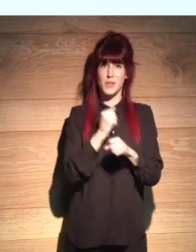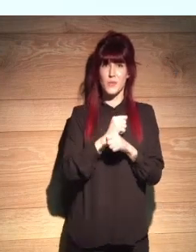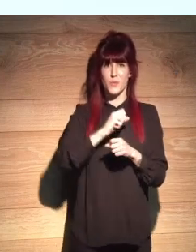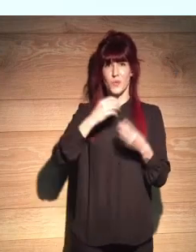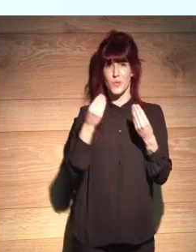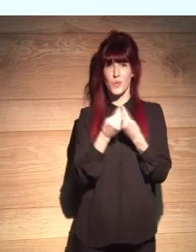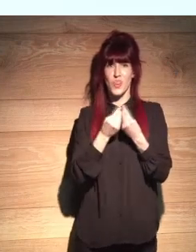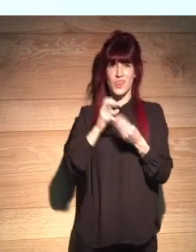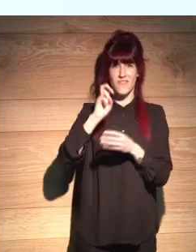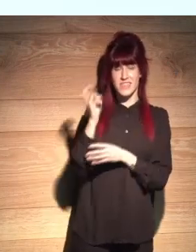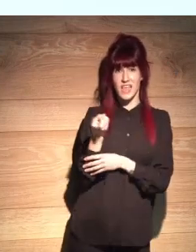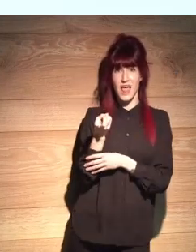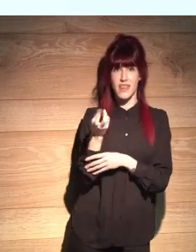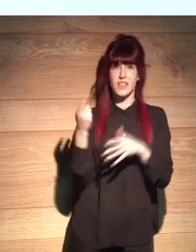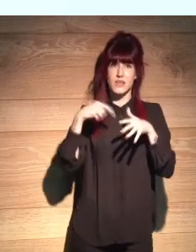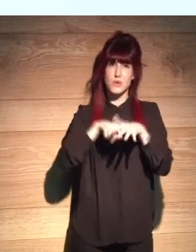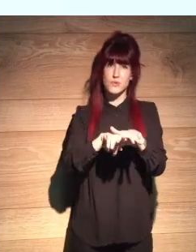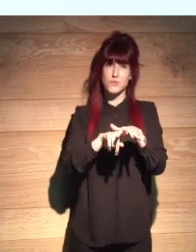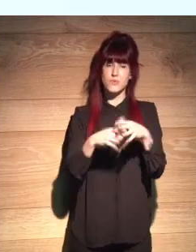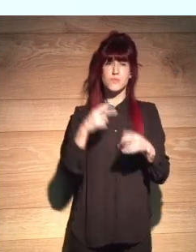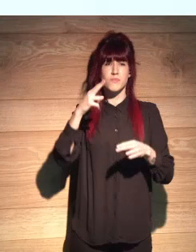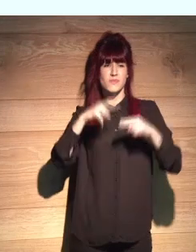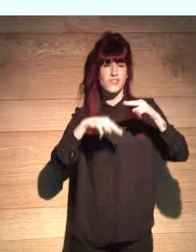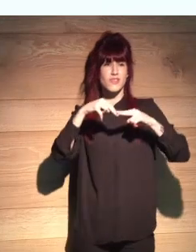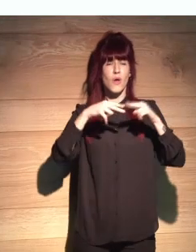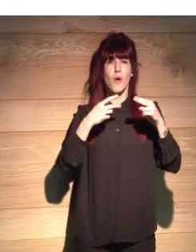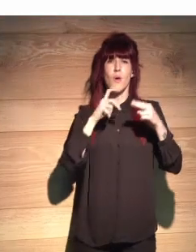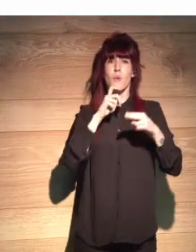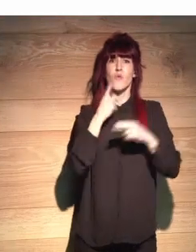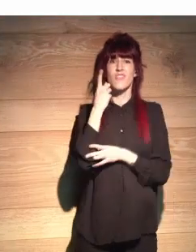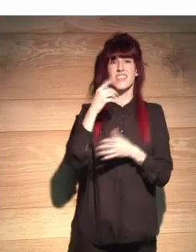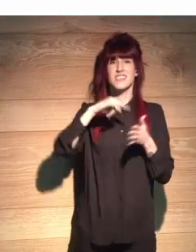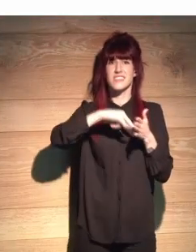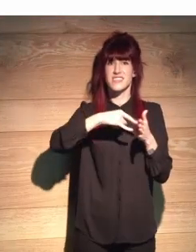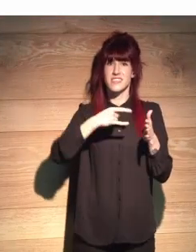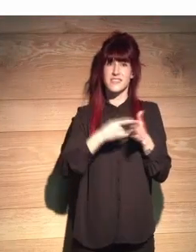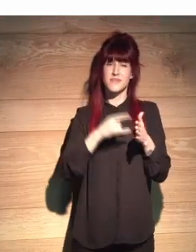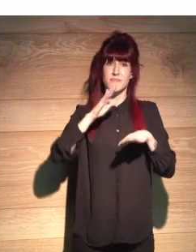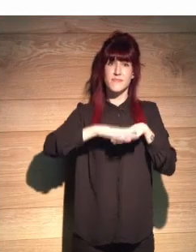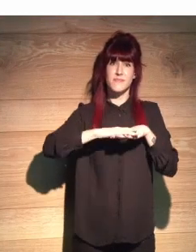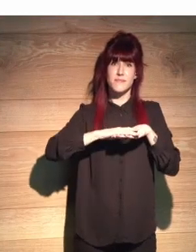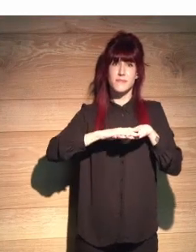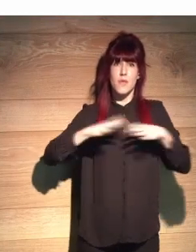inclusion, and building that as a strategy for driving innovation.